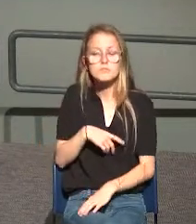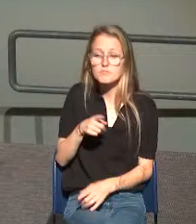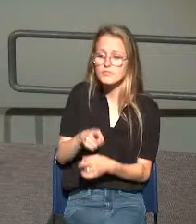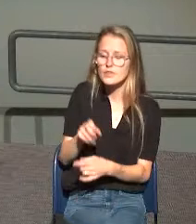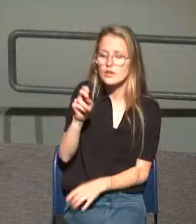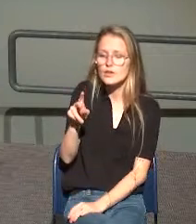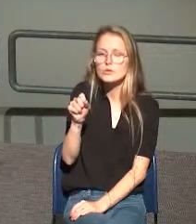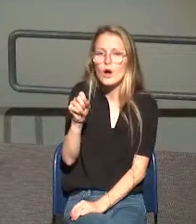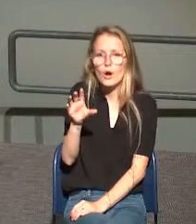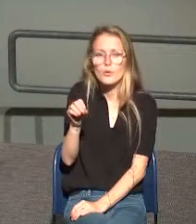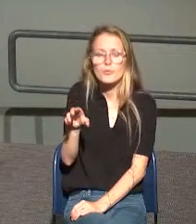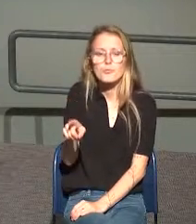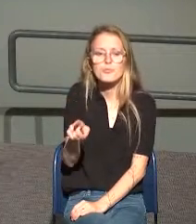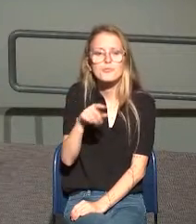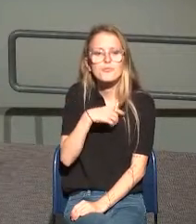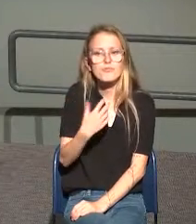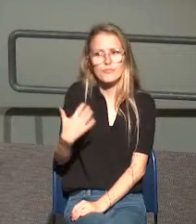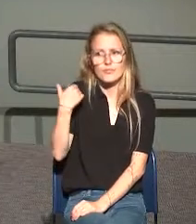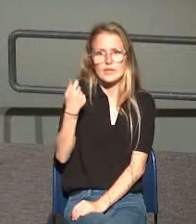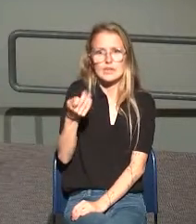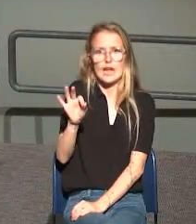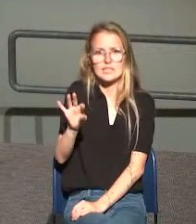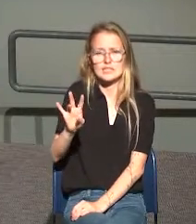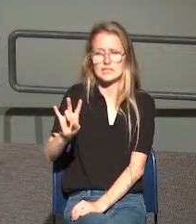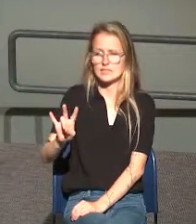So in